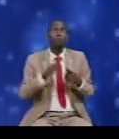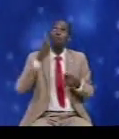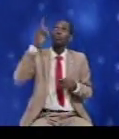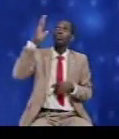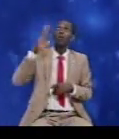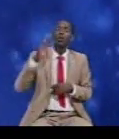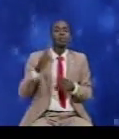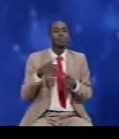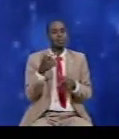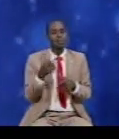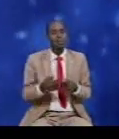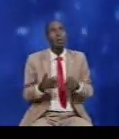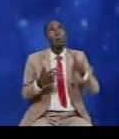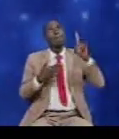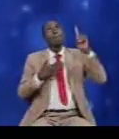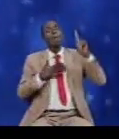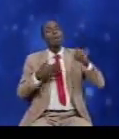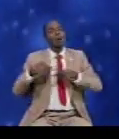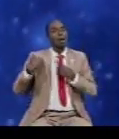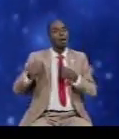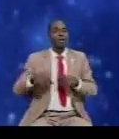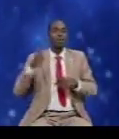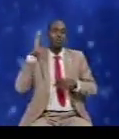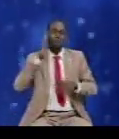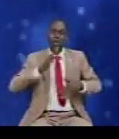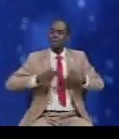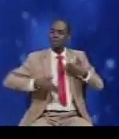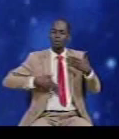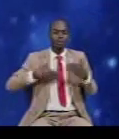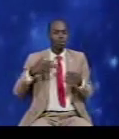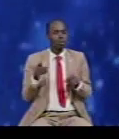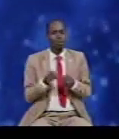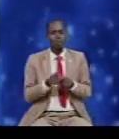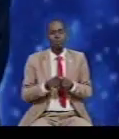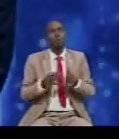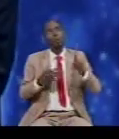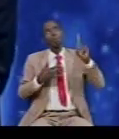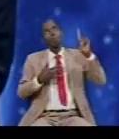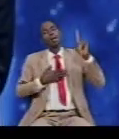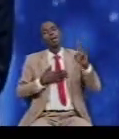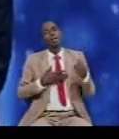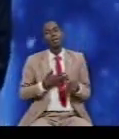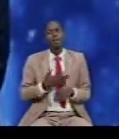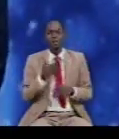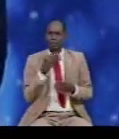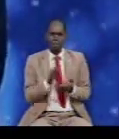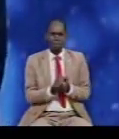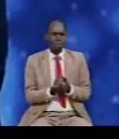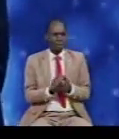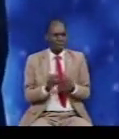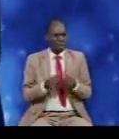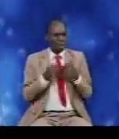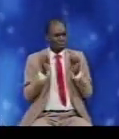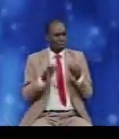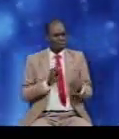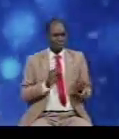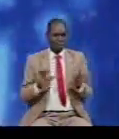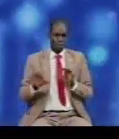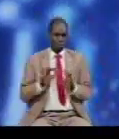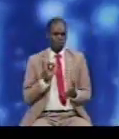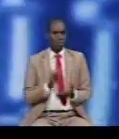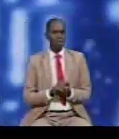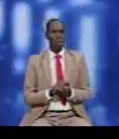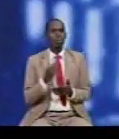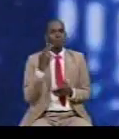heart shall rejoice, even mine. You say, how do I do that? How do I do that? Look at